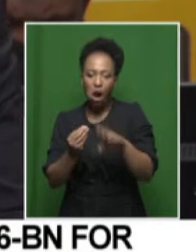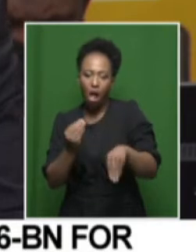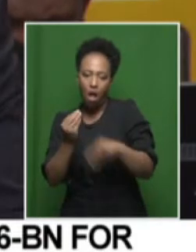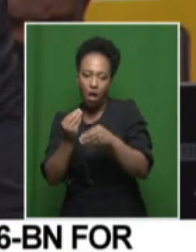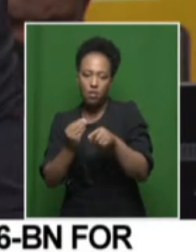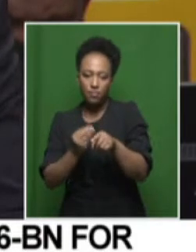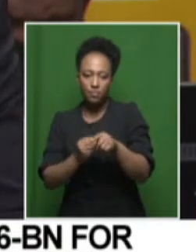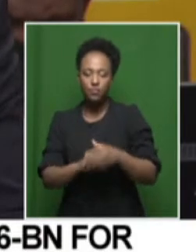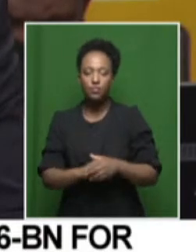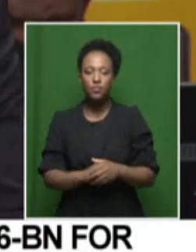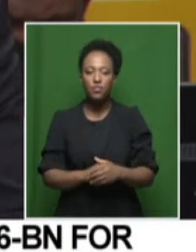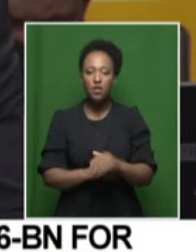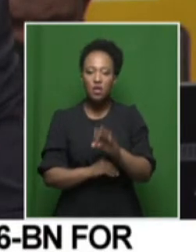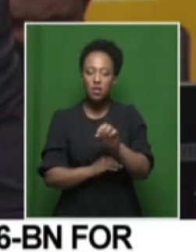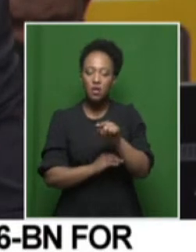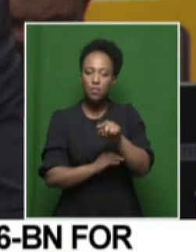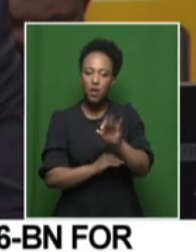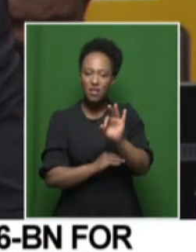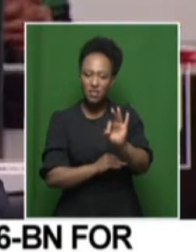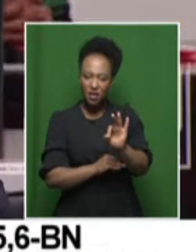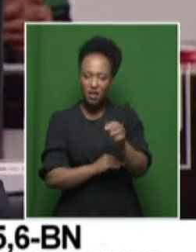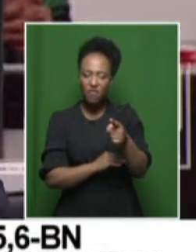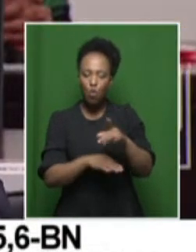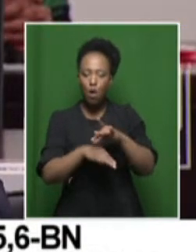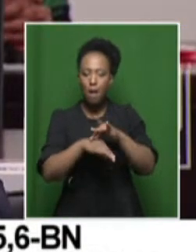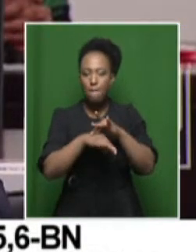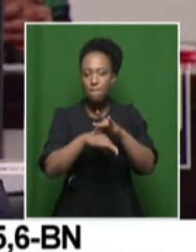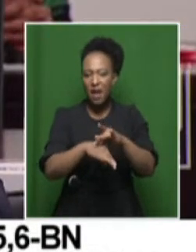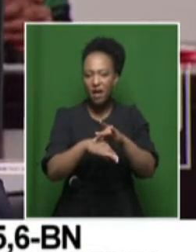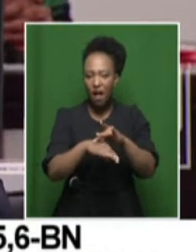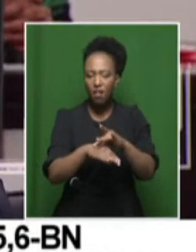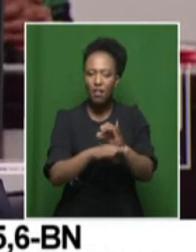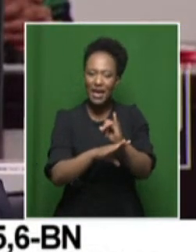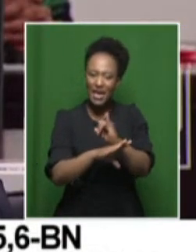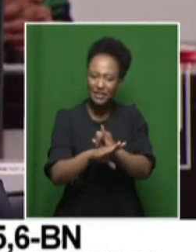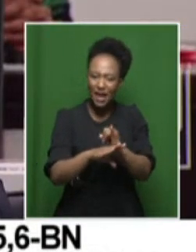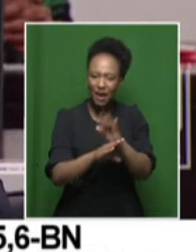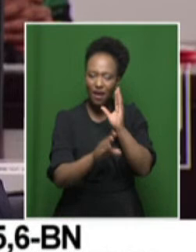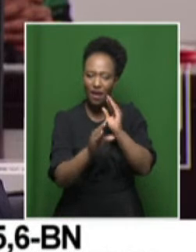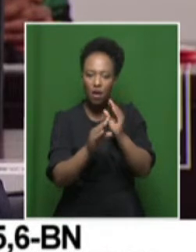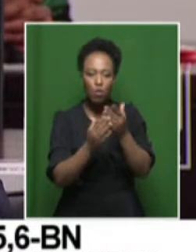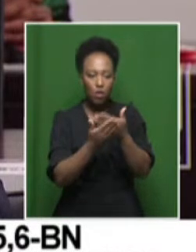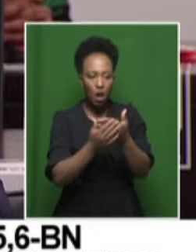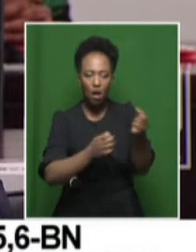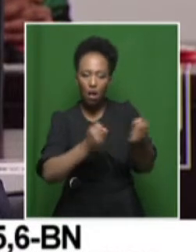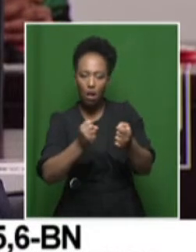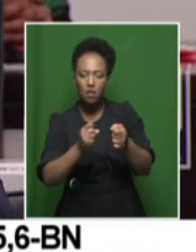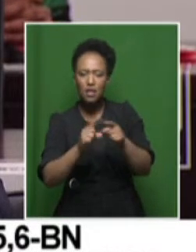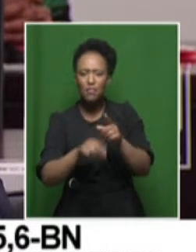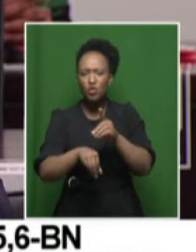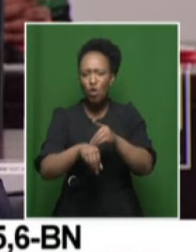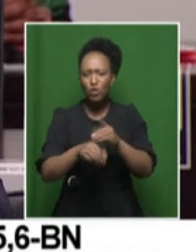3.3 billion is allocated to absorb medical interns and community service doctors.